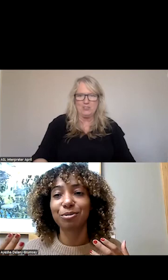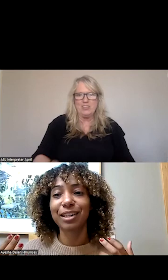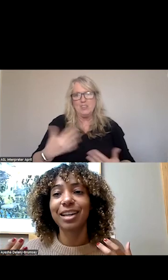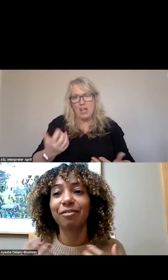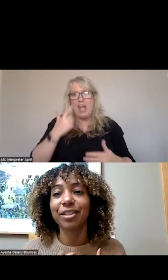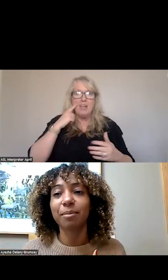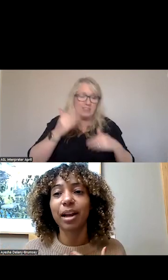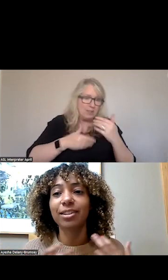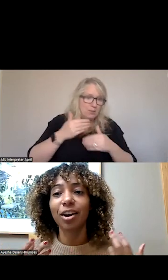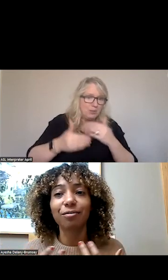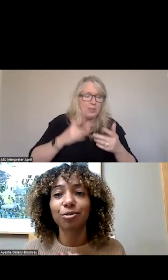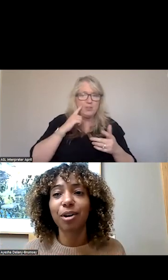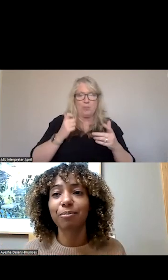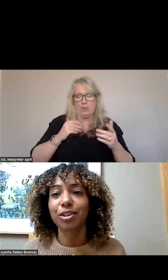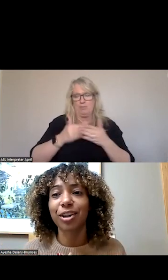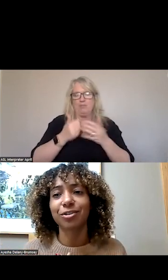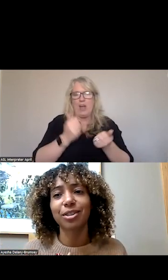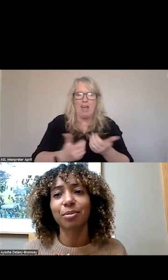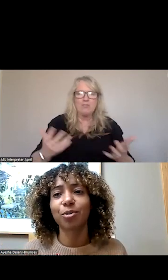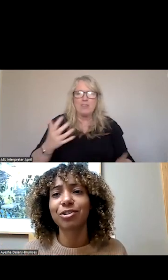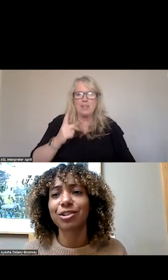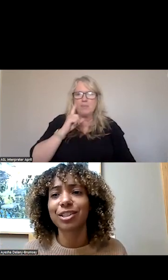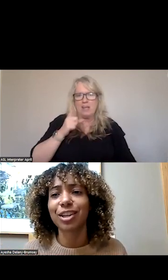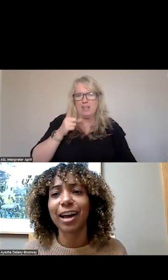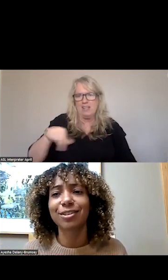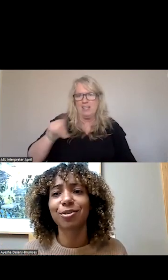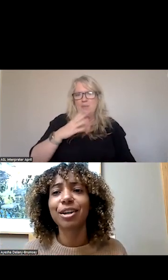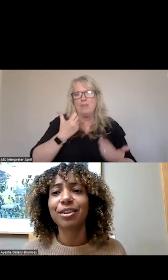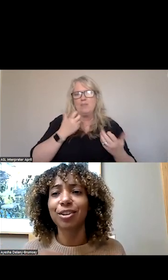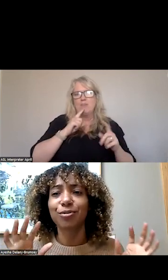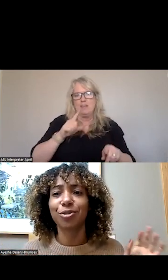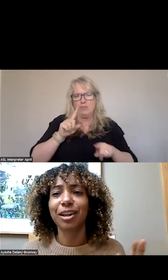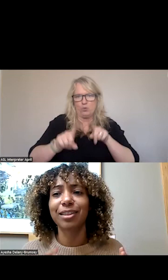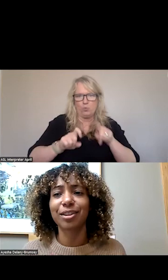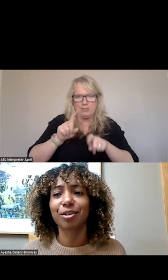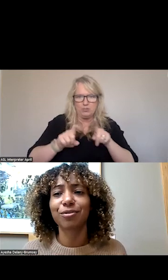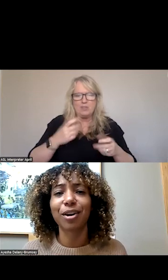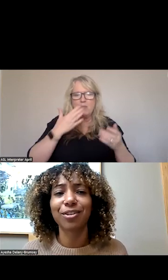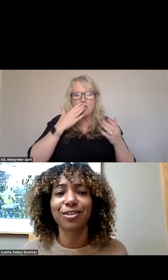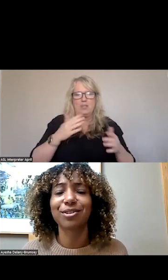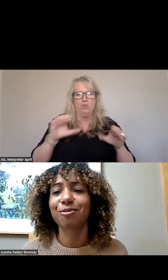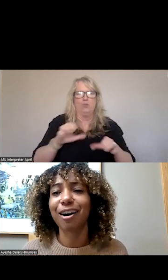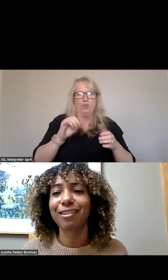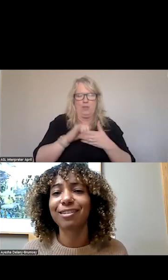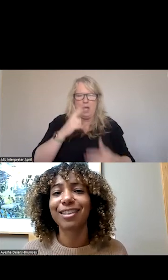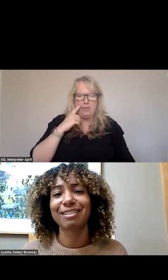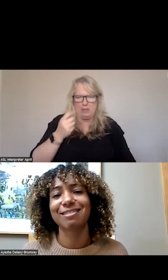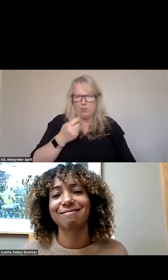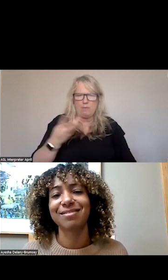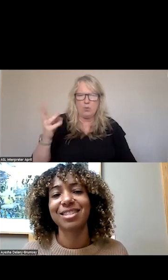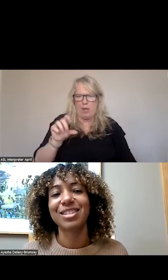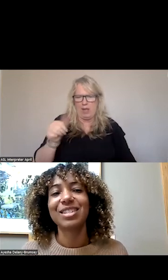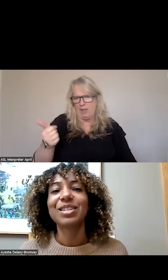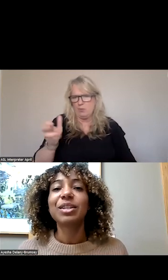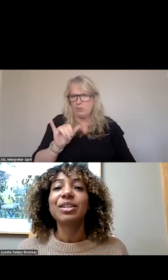this moving so we get to everything, but I saw a few that you're answering some of the questions in the chat. So thank you for doing that. I think there were a few others as well. Thank